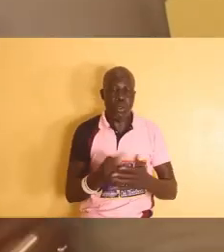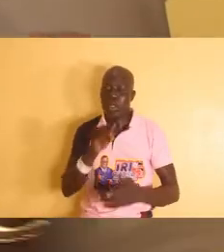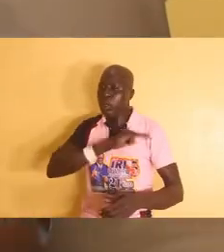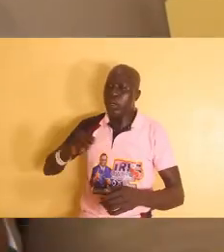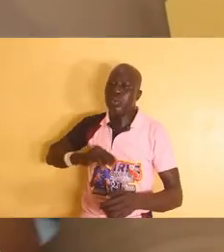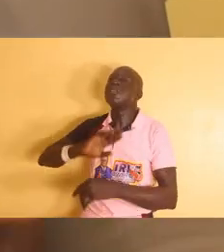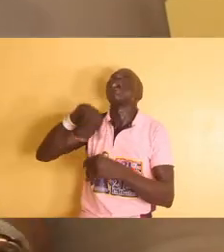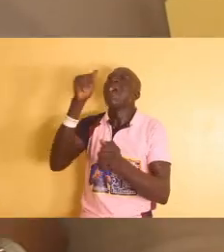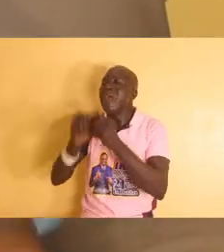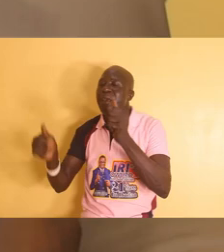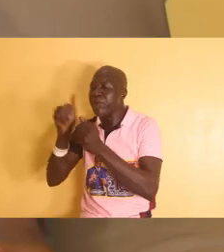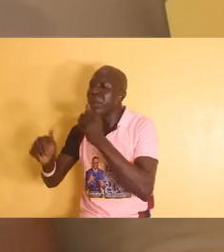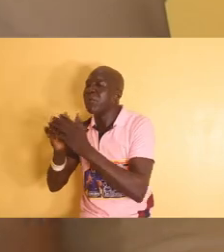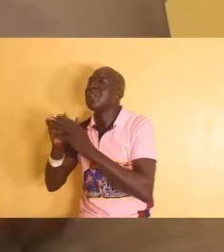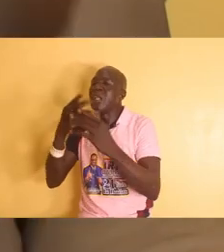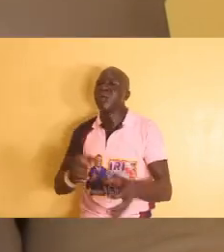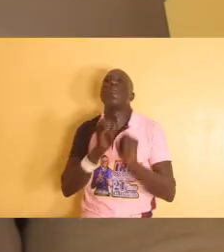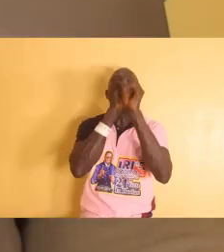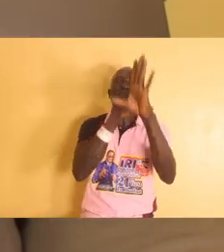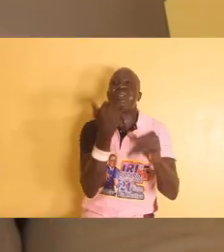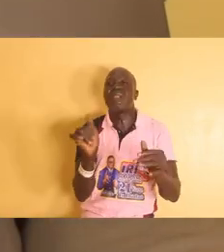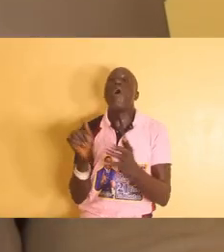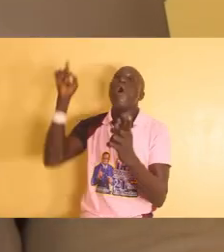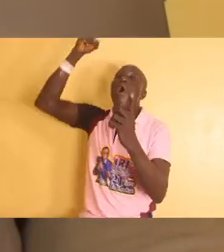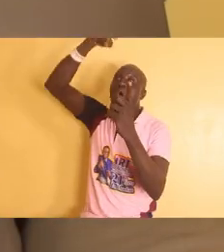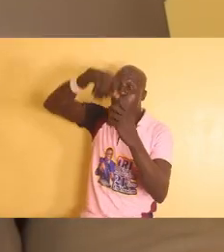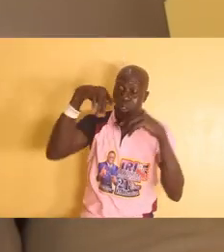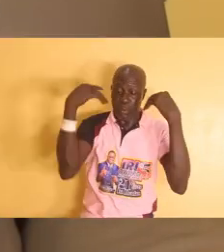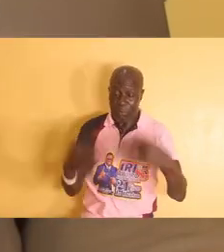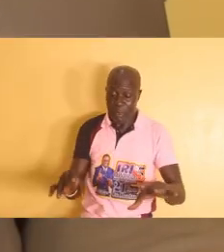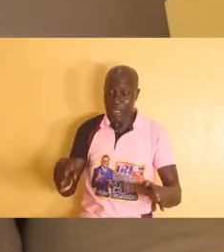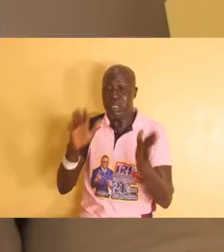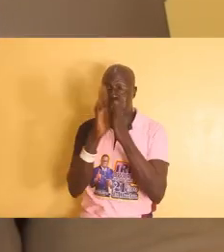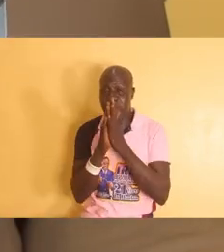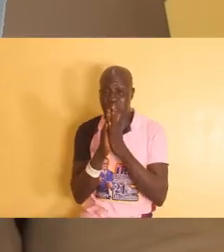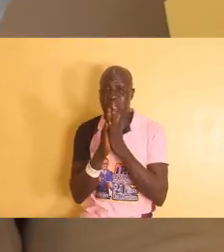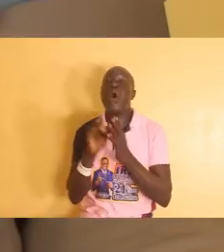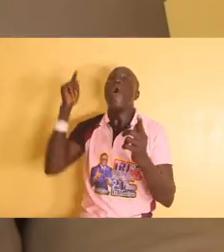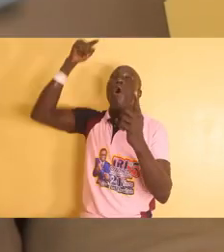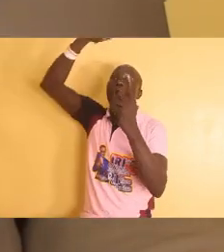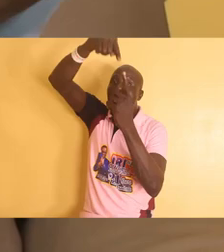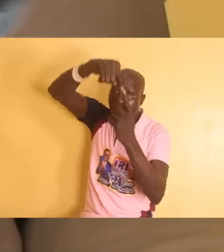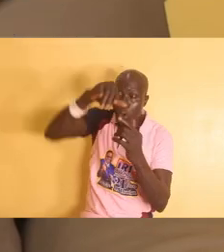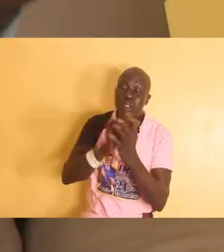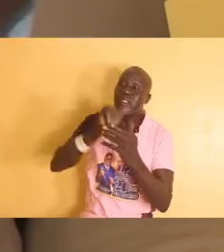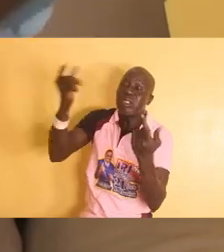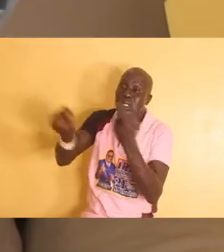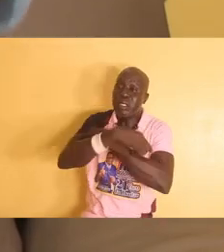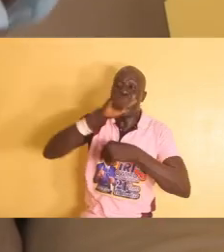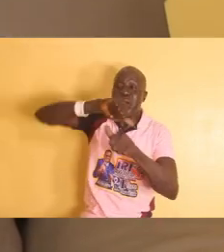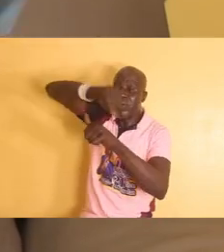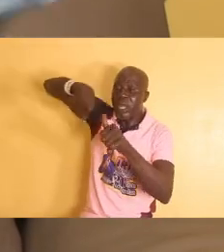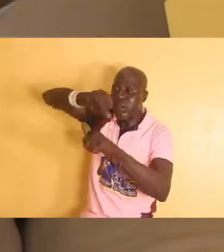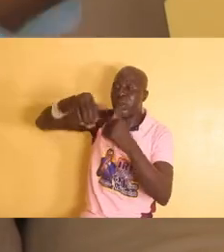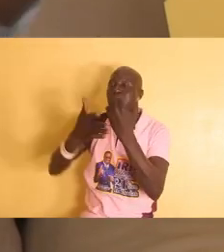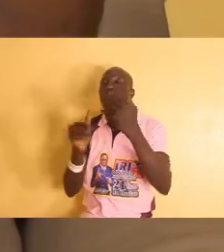They said they will be blessing the prophet. He will end this great victory of the program. So the day of